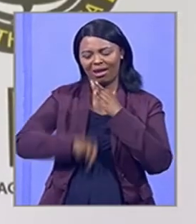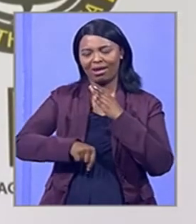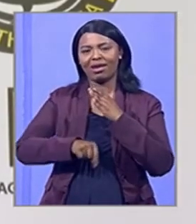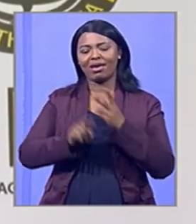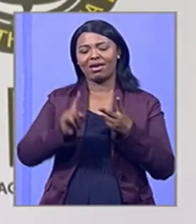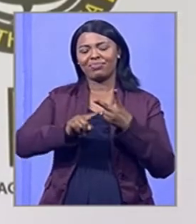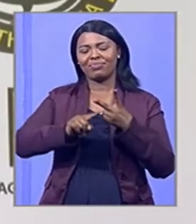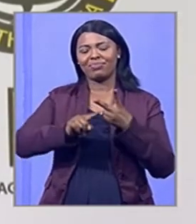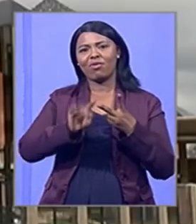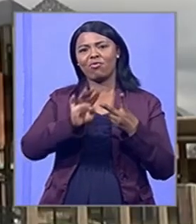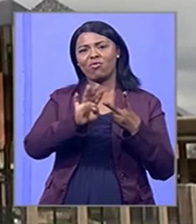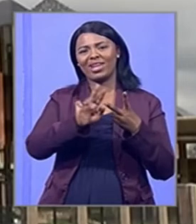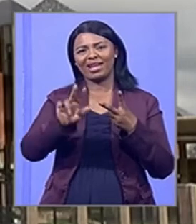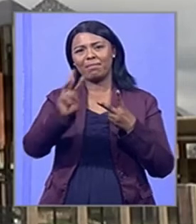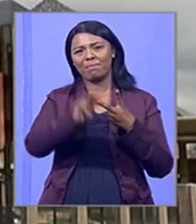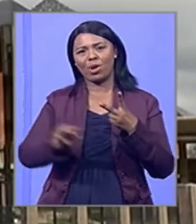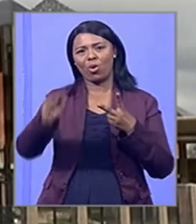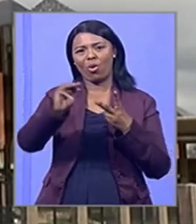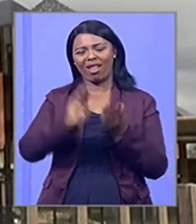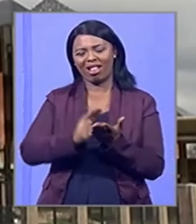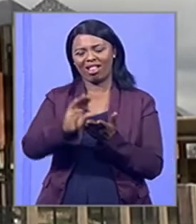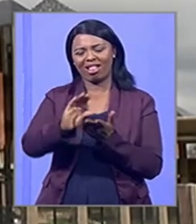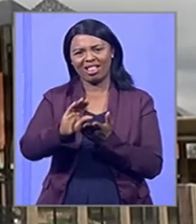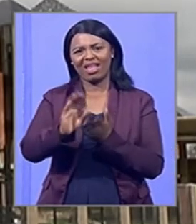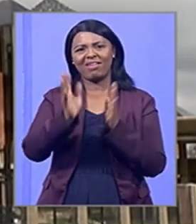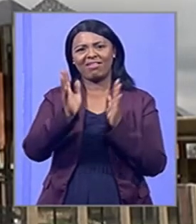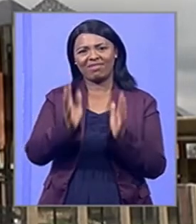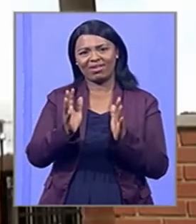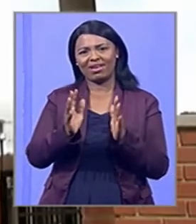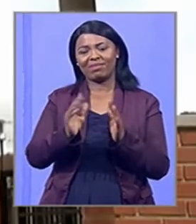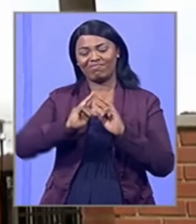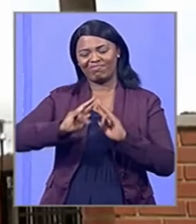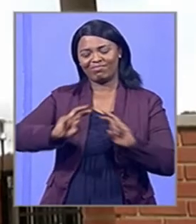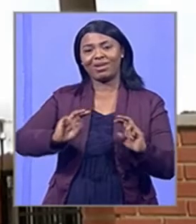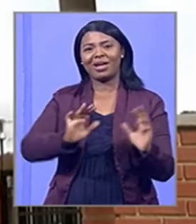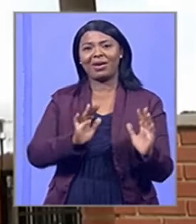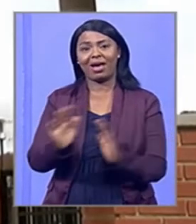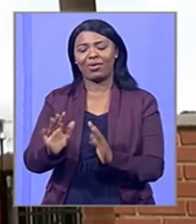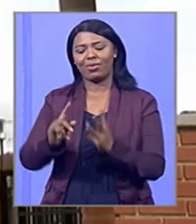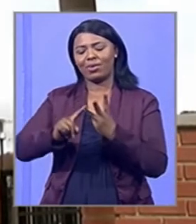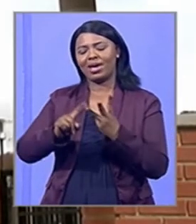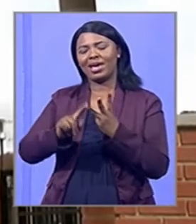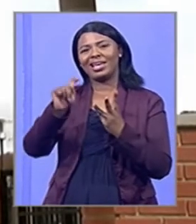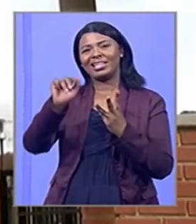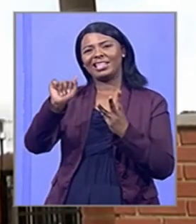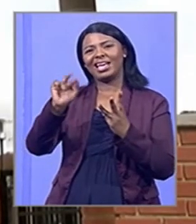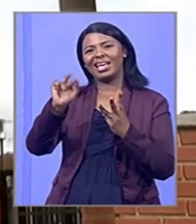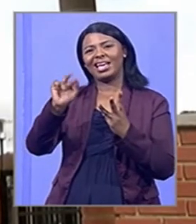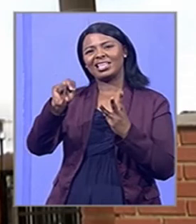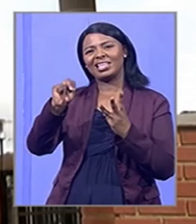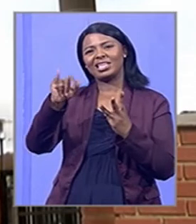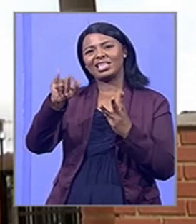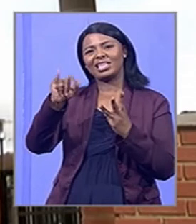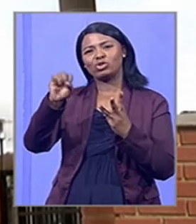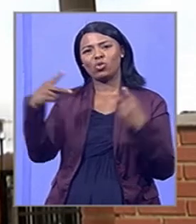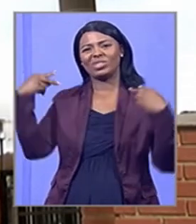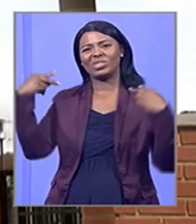kana 48 million re lebeletse gape le Dinyakisiso security ye le go re ba tsene go yona